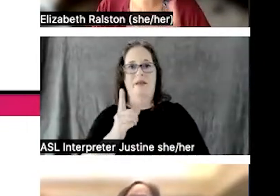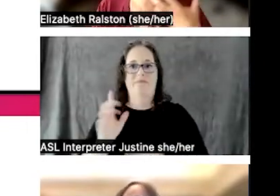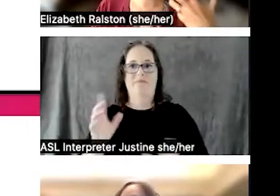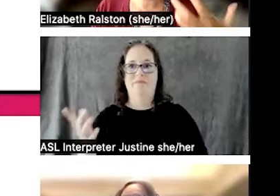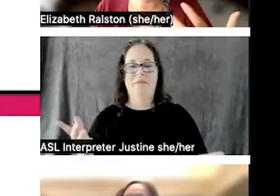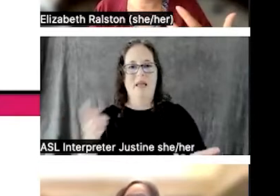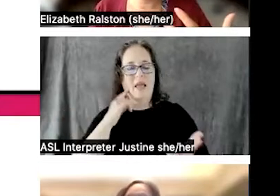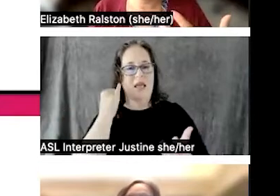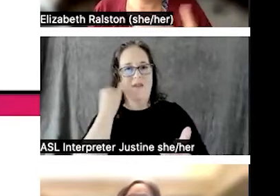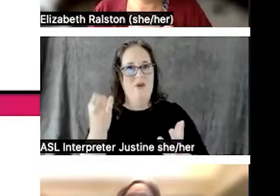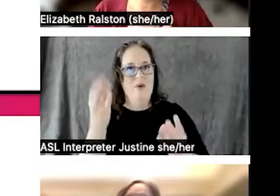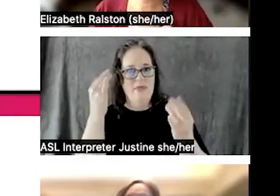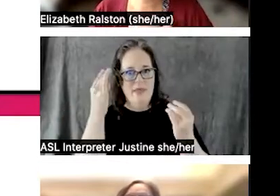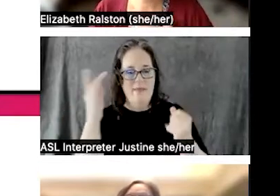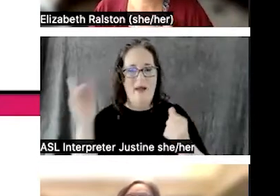the built environment,